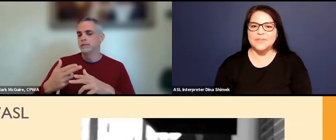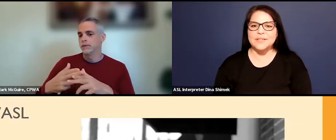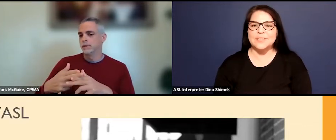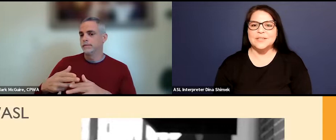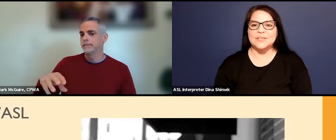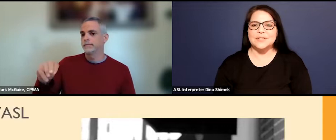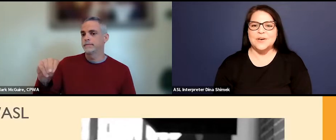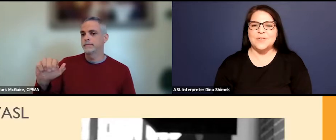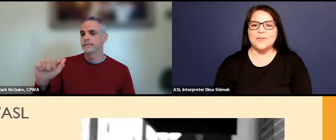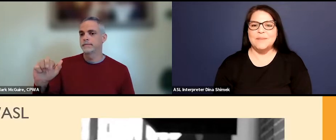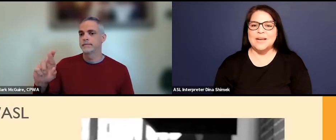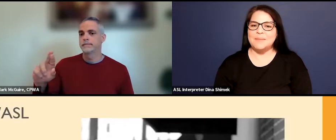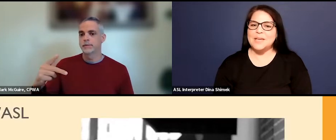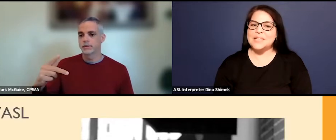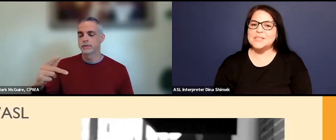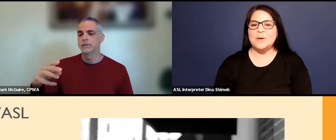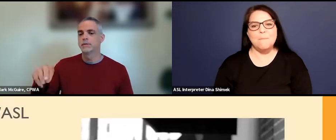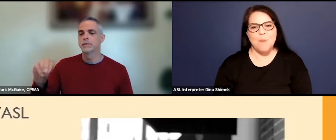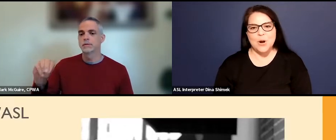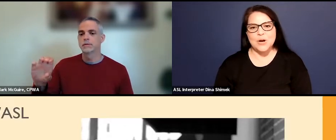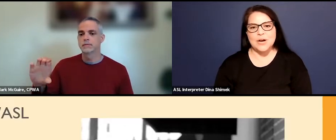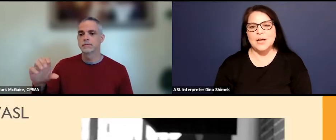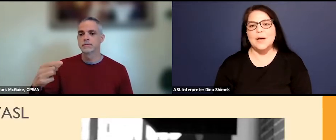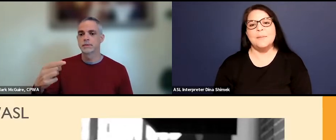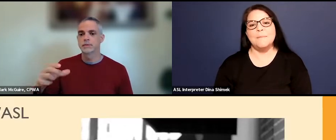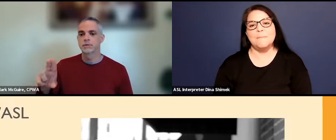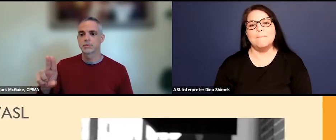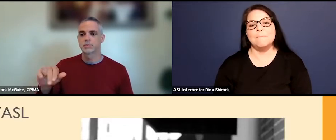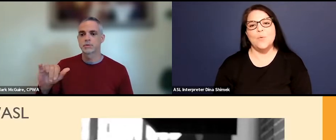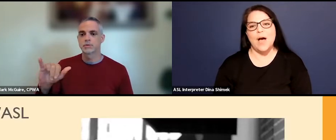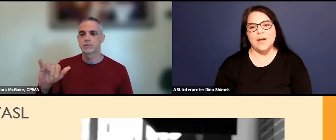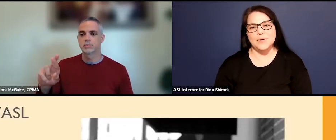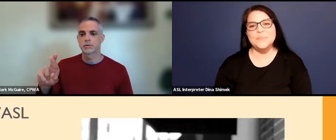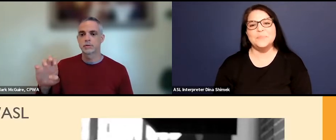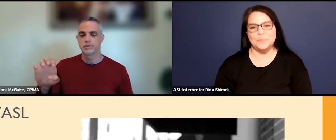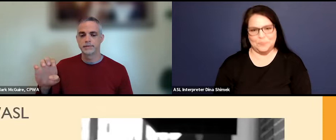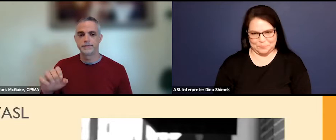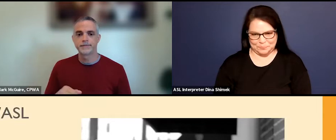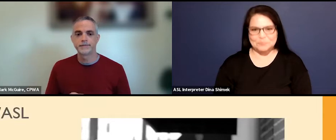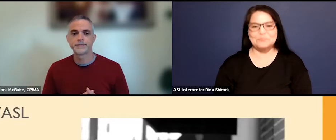myself. So my name is Mark McGuire.